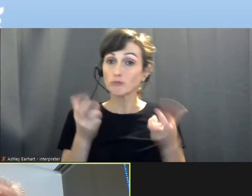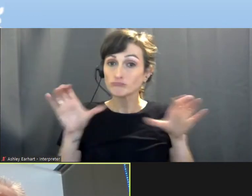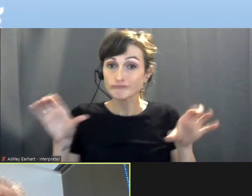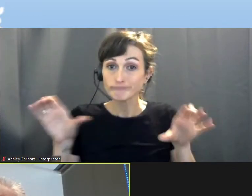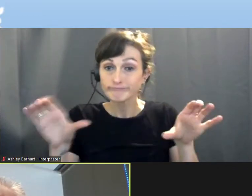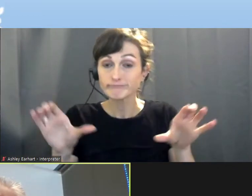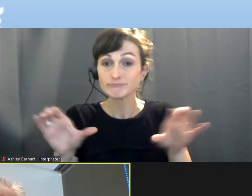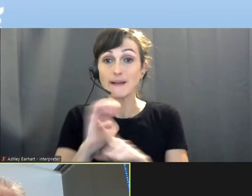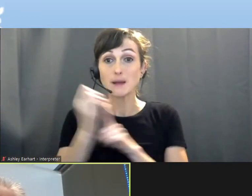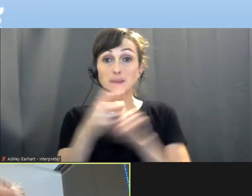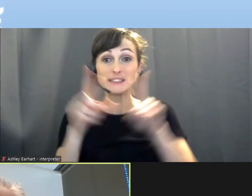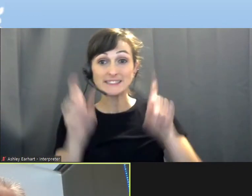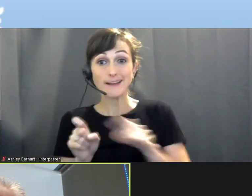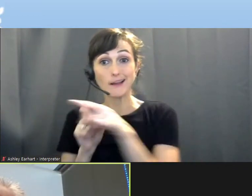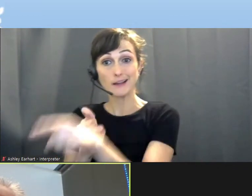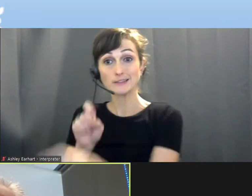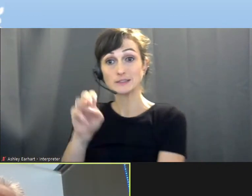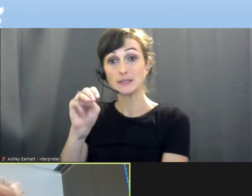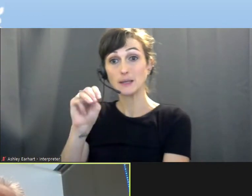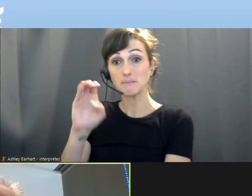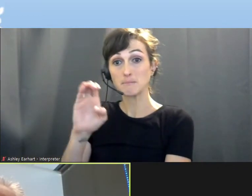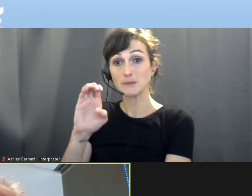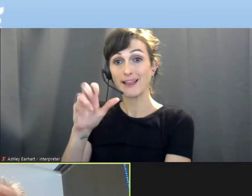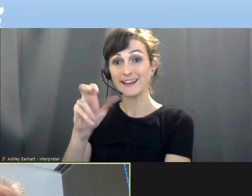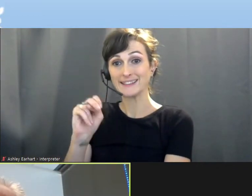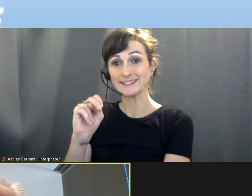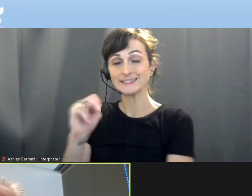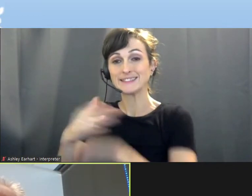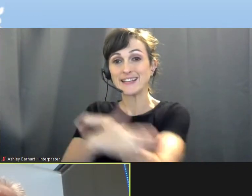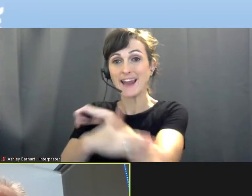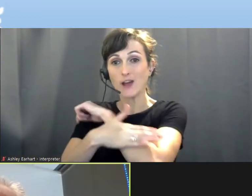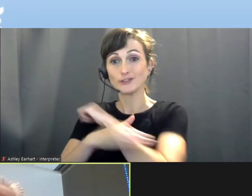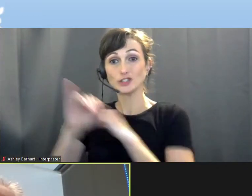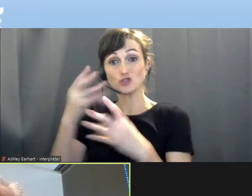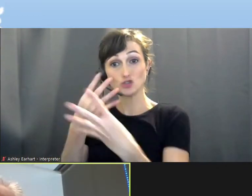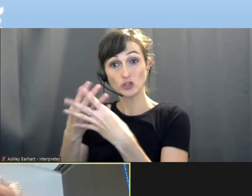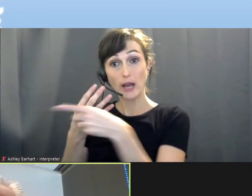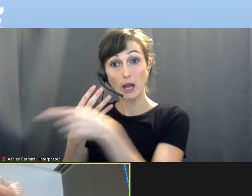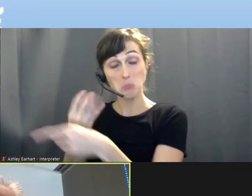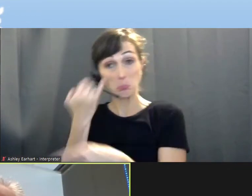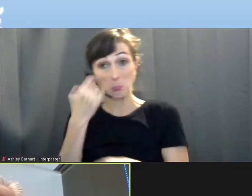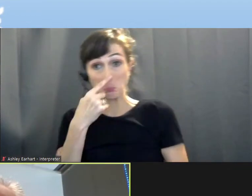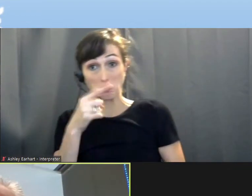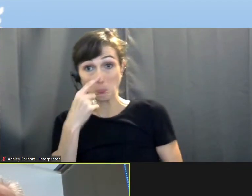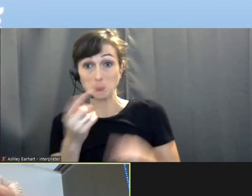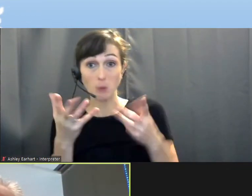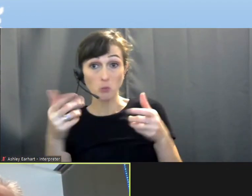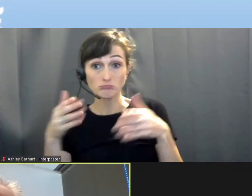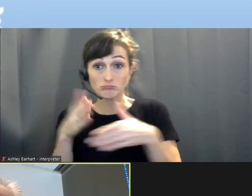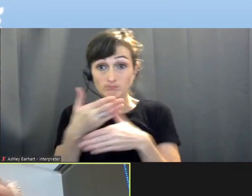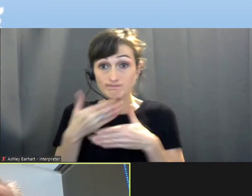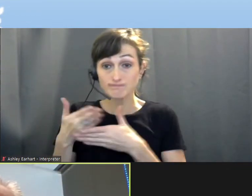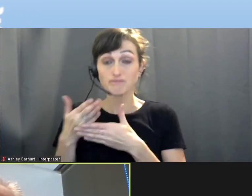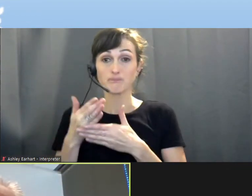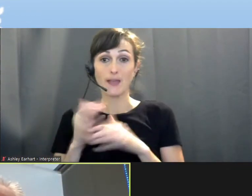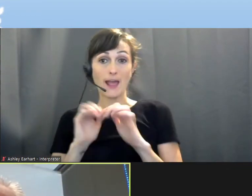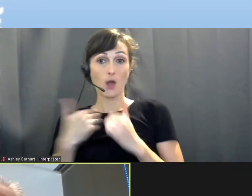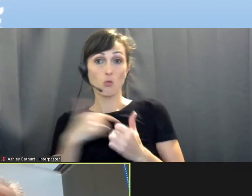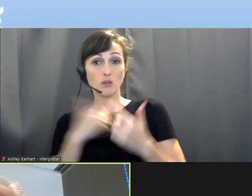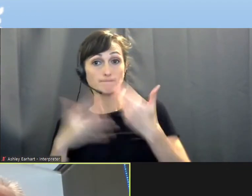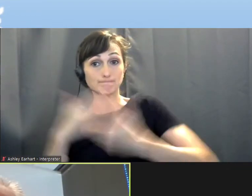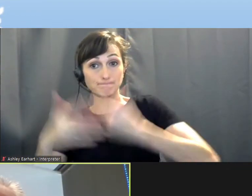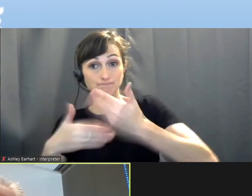the McLennan County Jail. So if it's okay, I'd like to share kind of the process for that and the